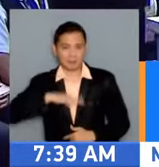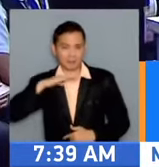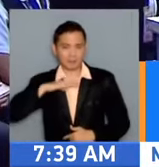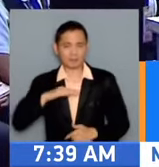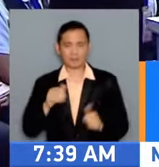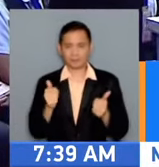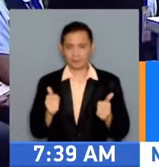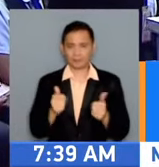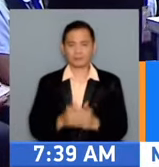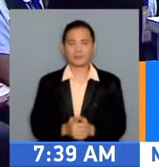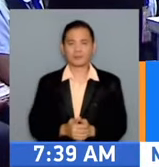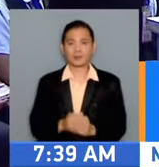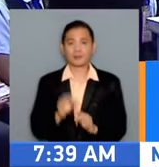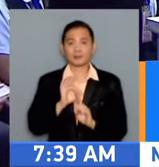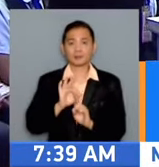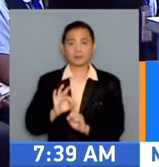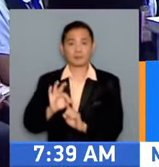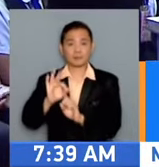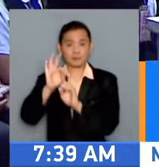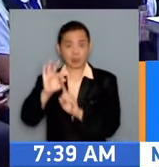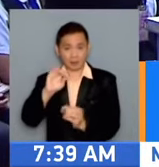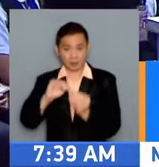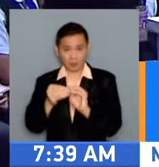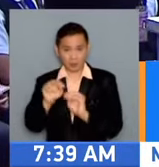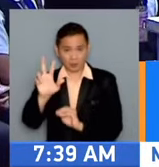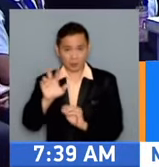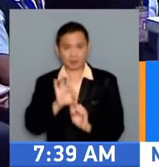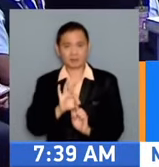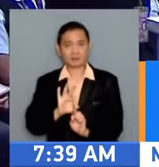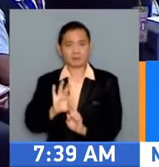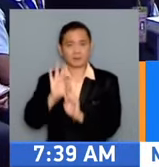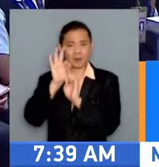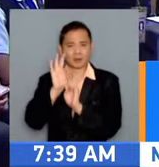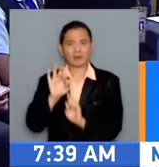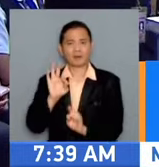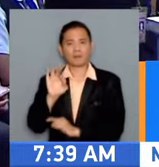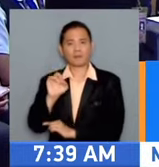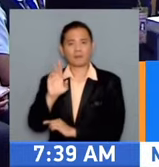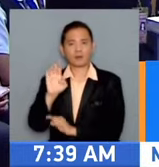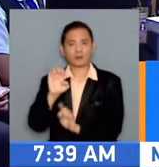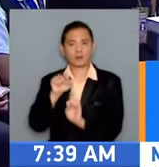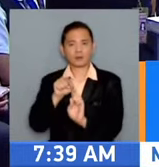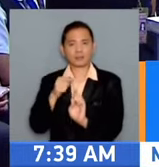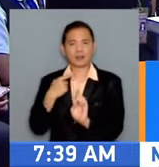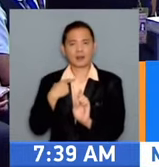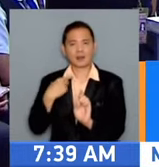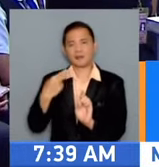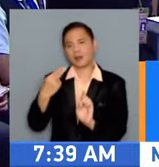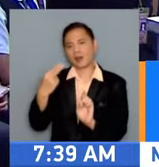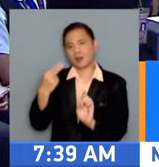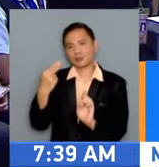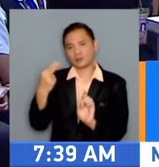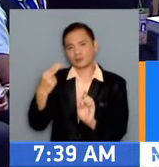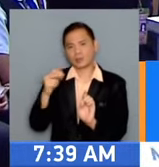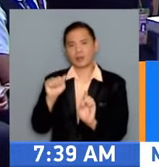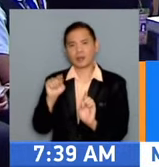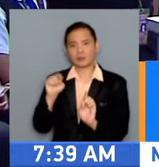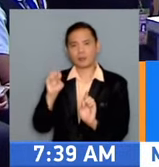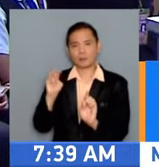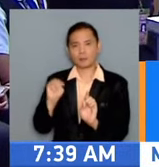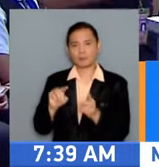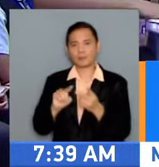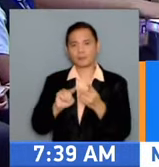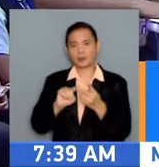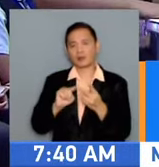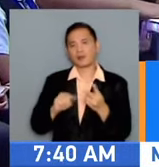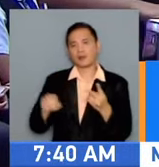of intermolecular force exhibited by dipoles with hydrogen atoms bonded to oxygen, nitrogen, or fluorine?